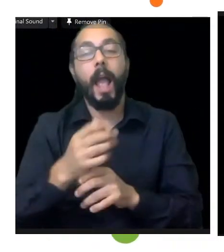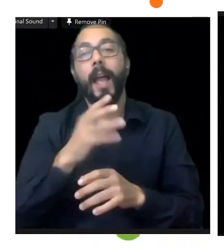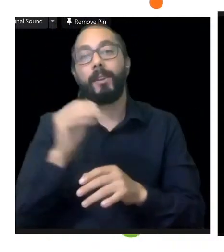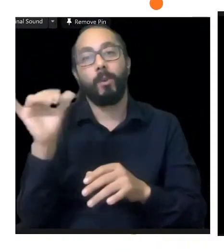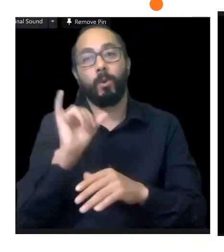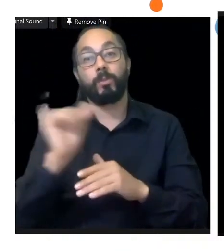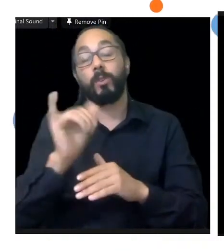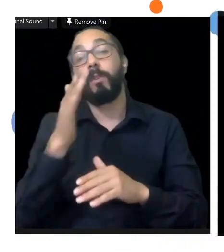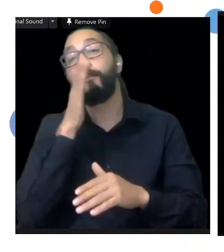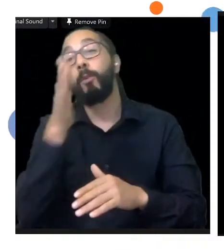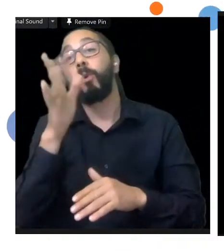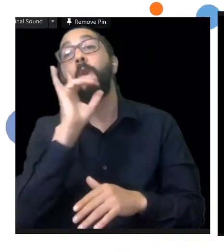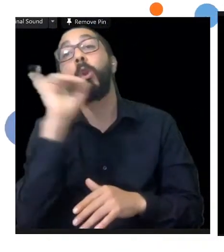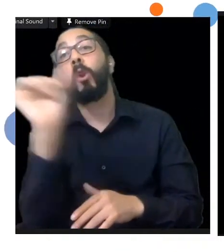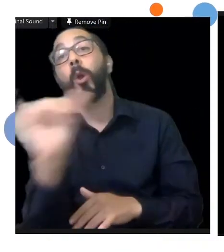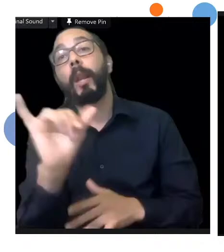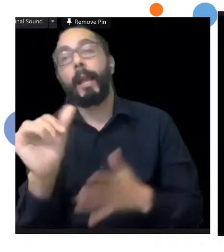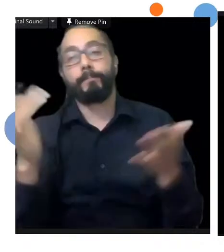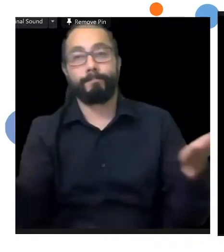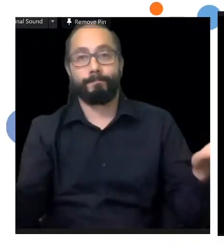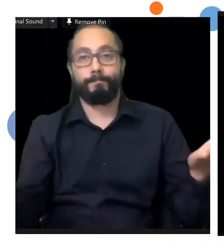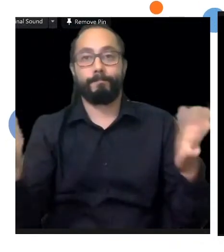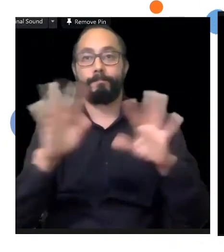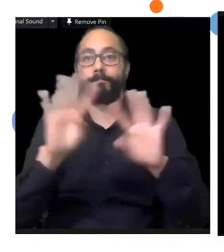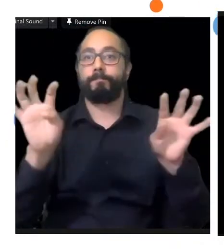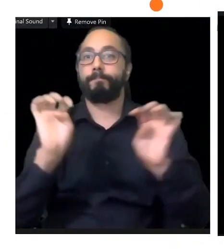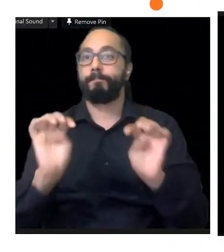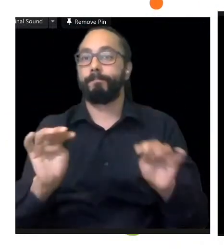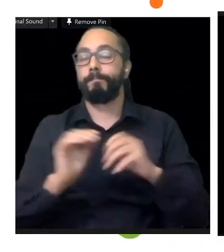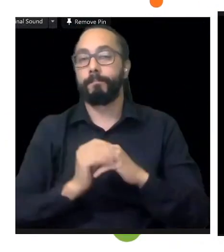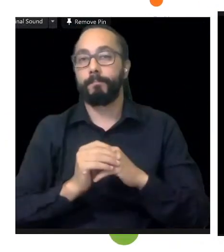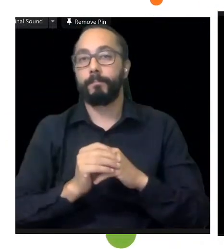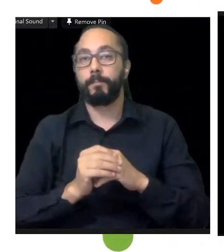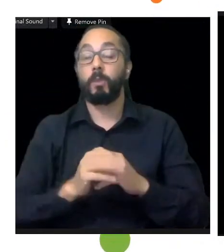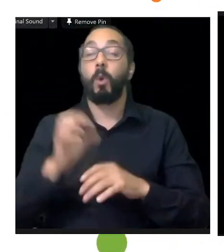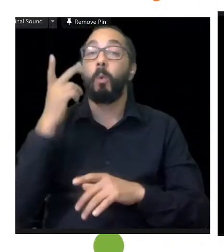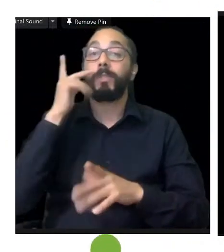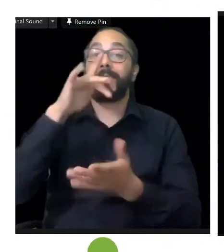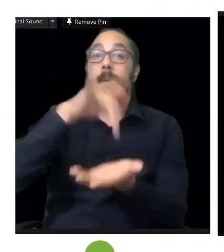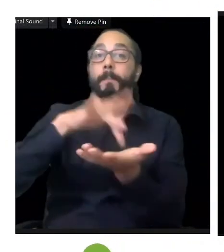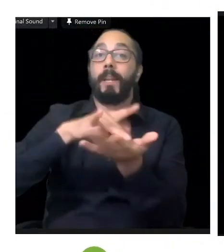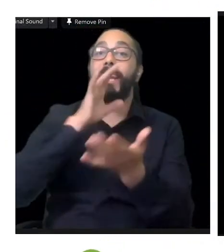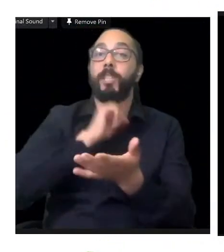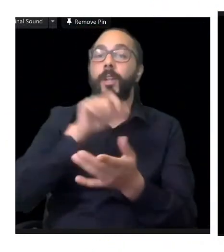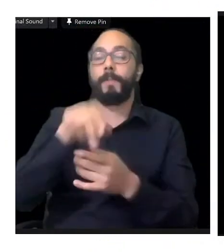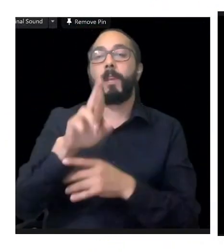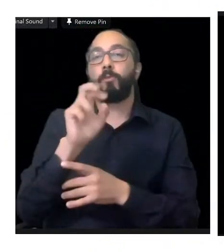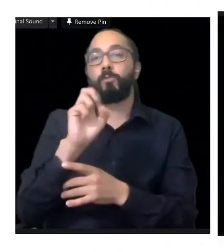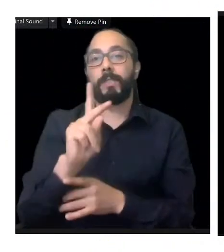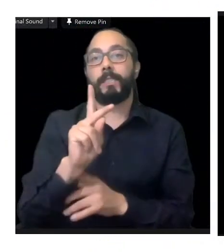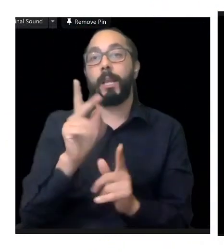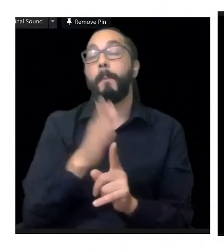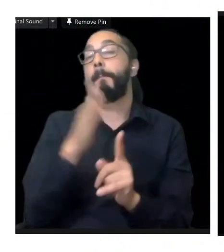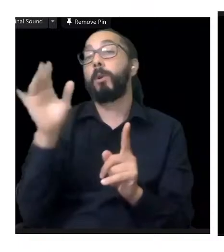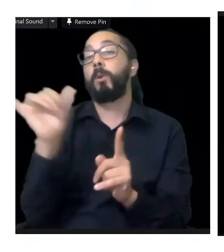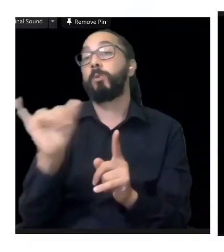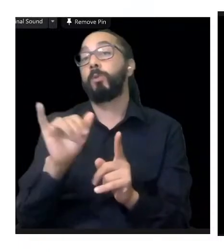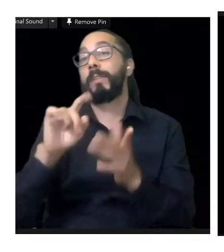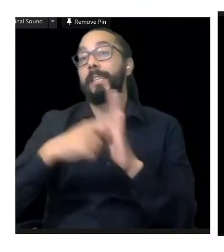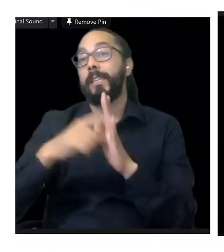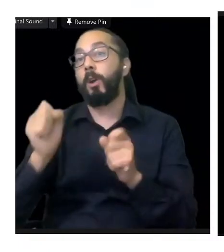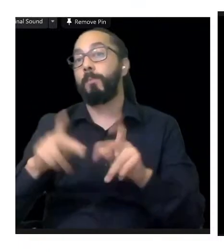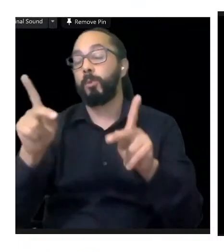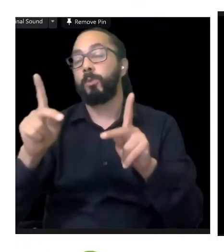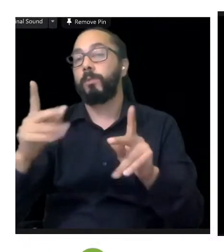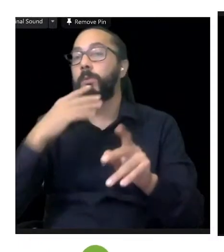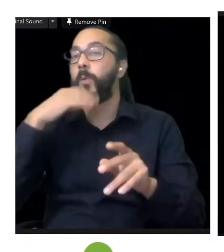So see that particular cohort as being at risk, but then look at that 55 plus cohort as a key opportunity, especially